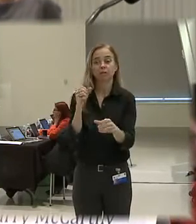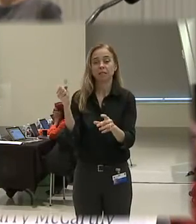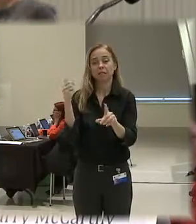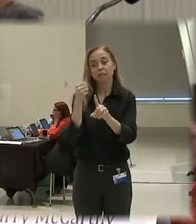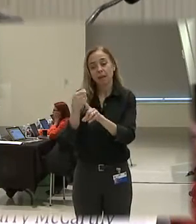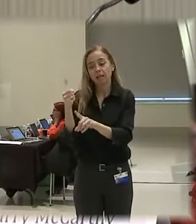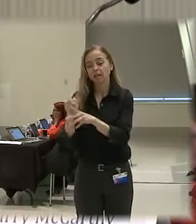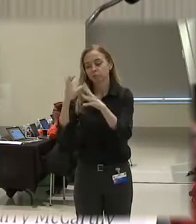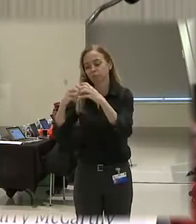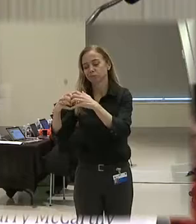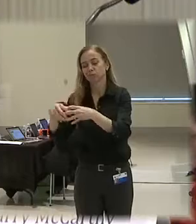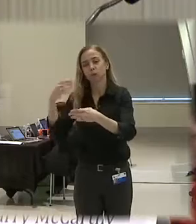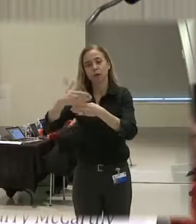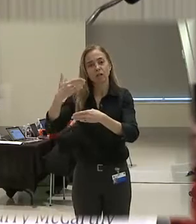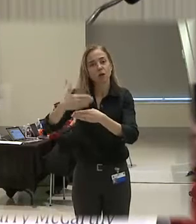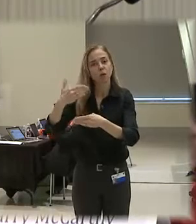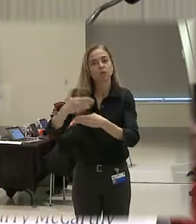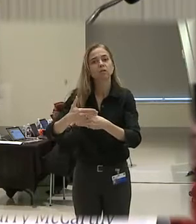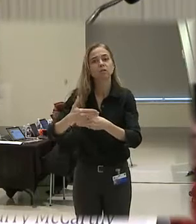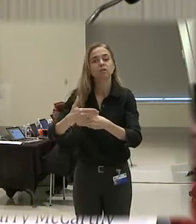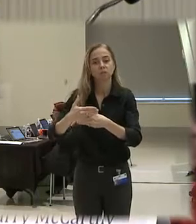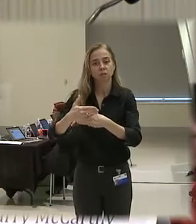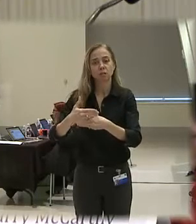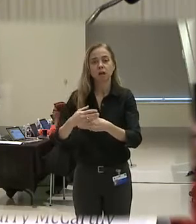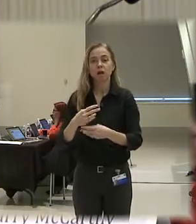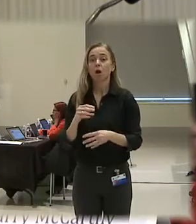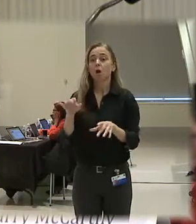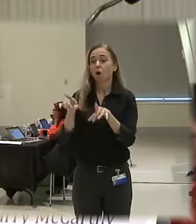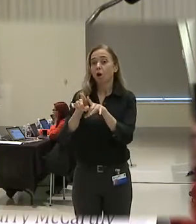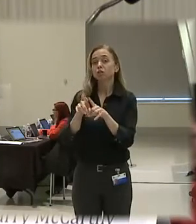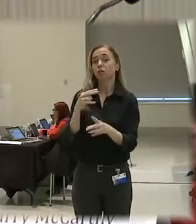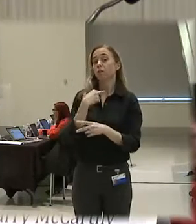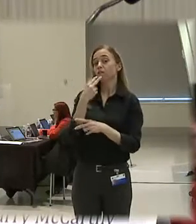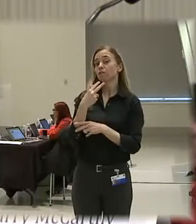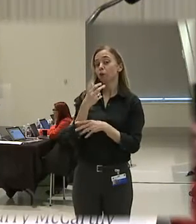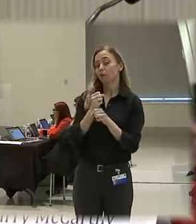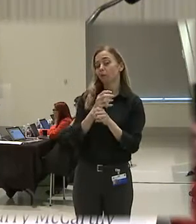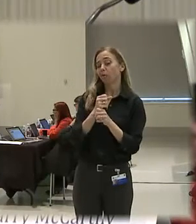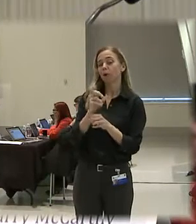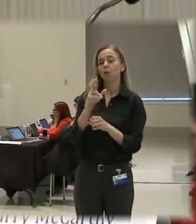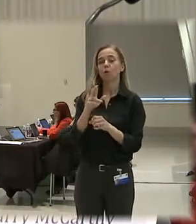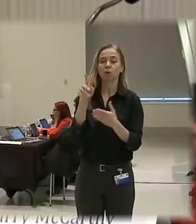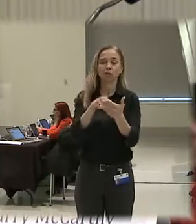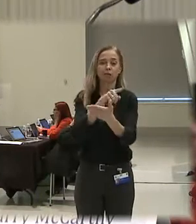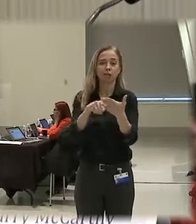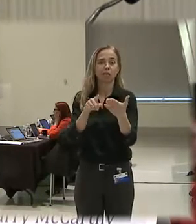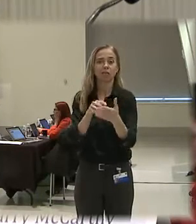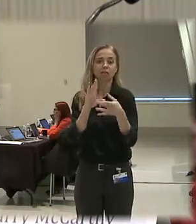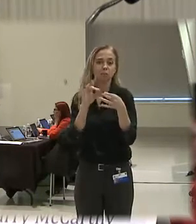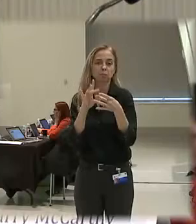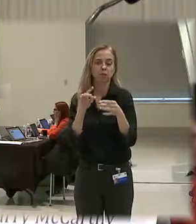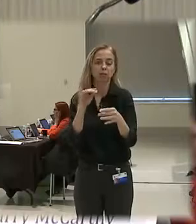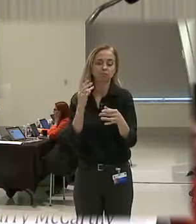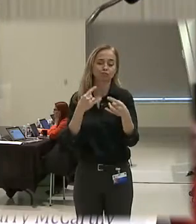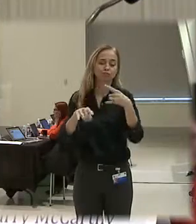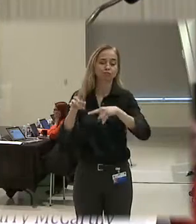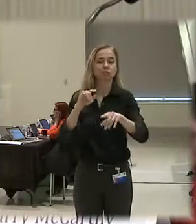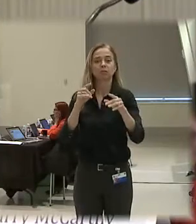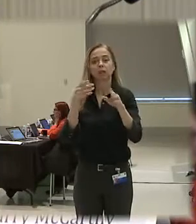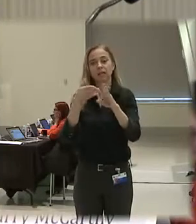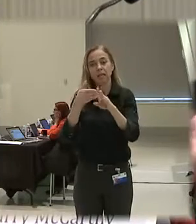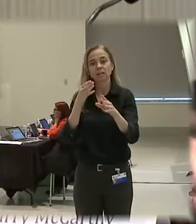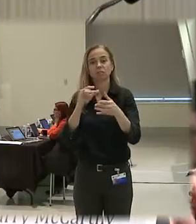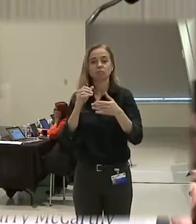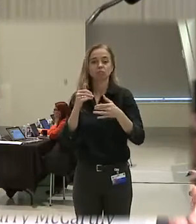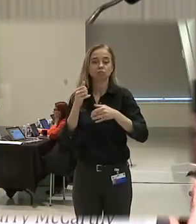smashing windows, does not include the verbal taunting or use of offensive speech against officers. Use